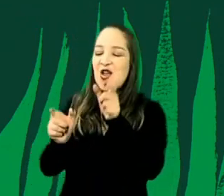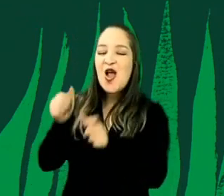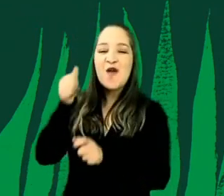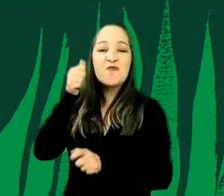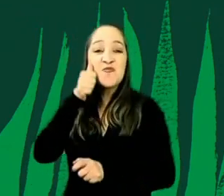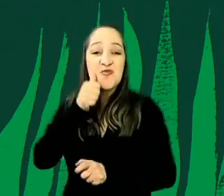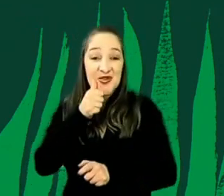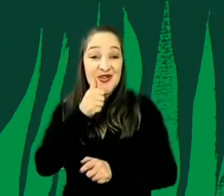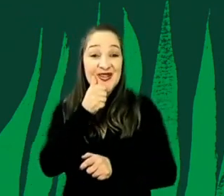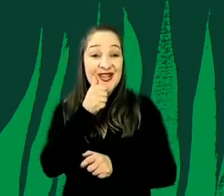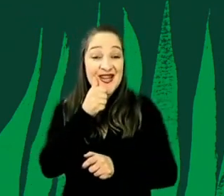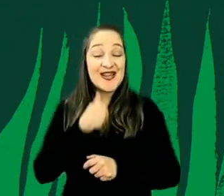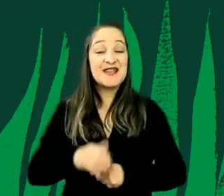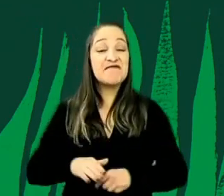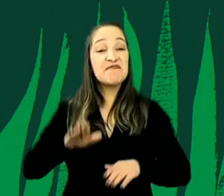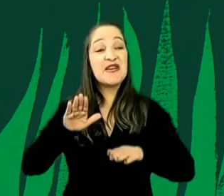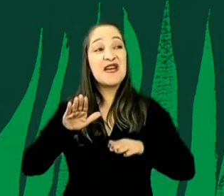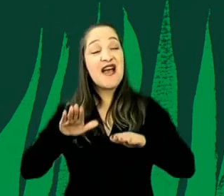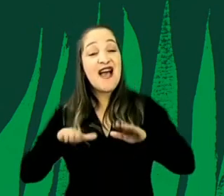which oftentimes